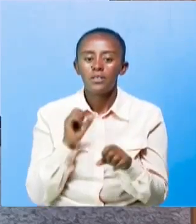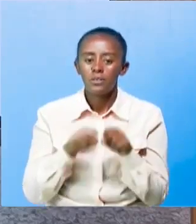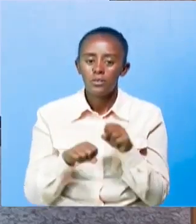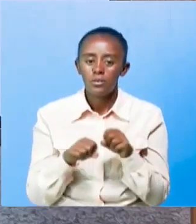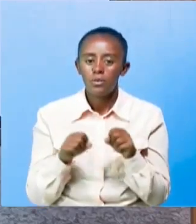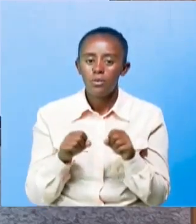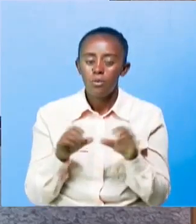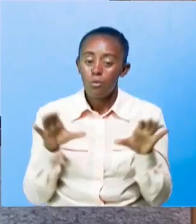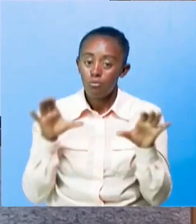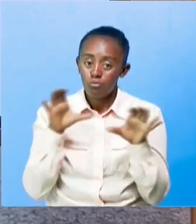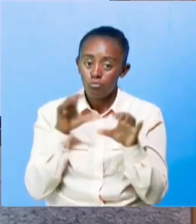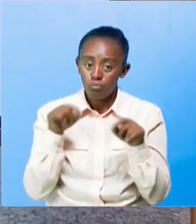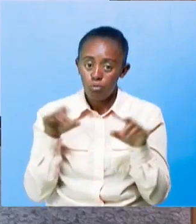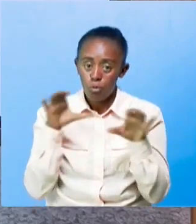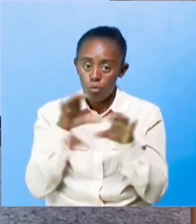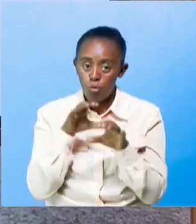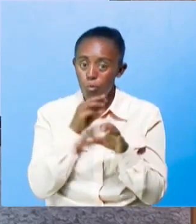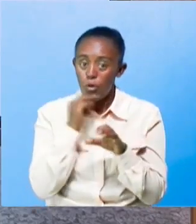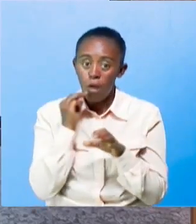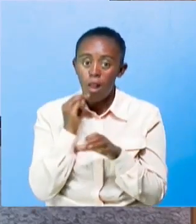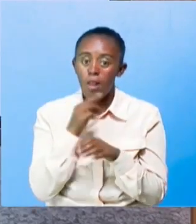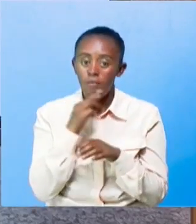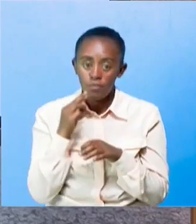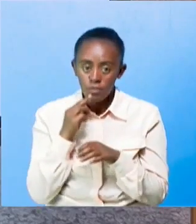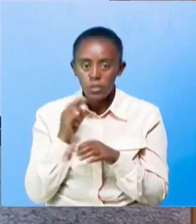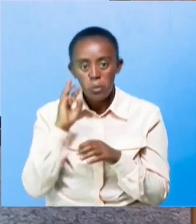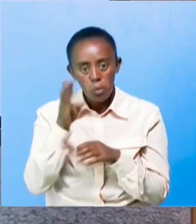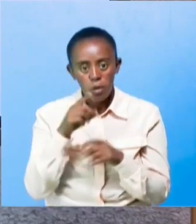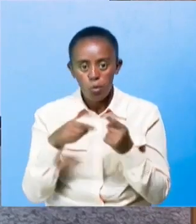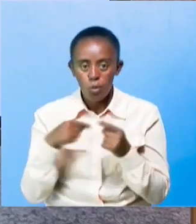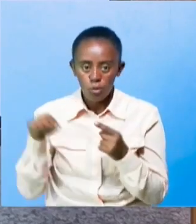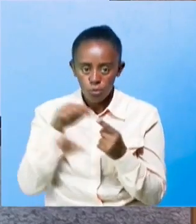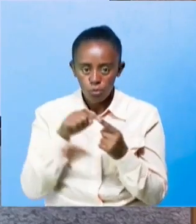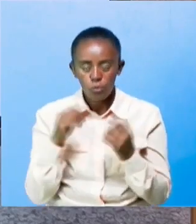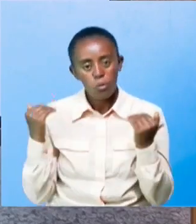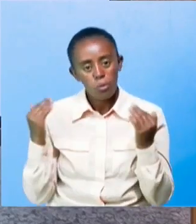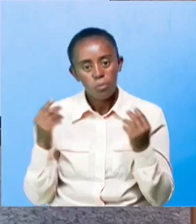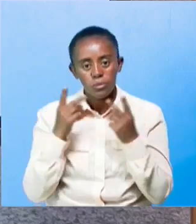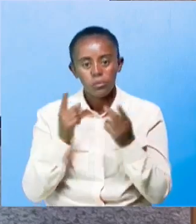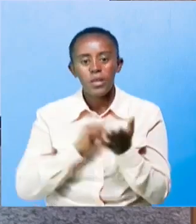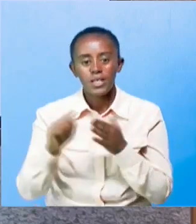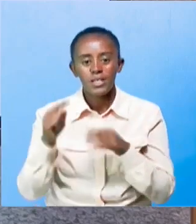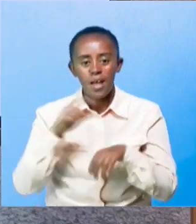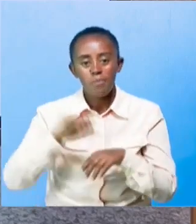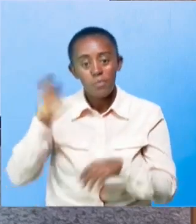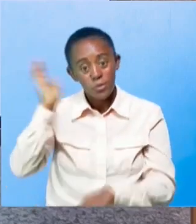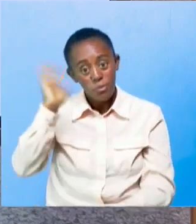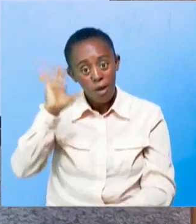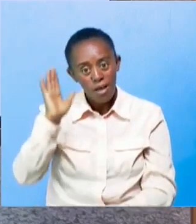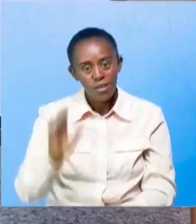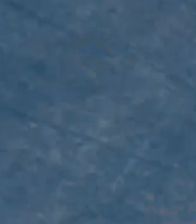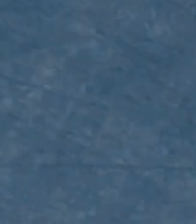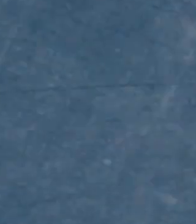are all about the modal verb will and going to. I hope to see you next time. Goodbye.